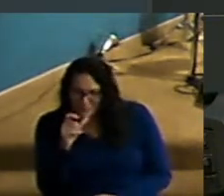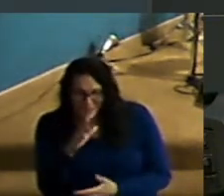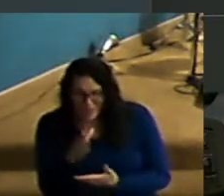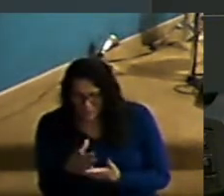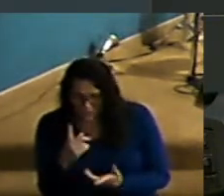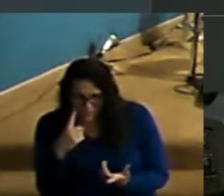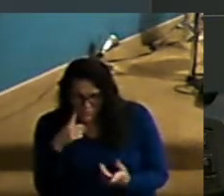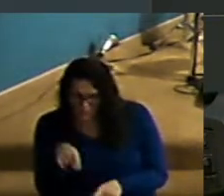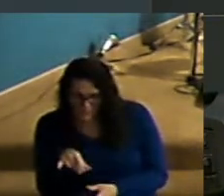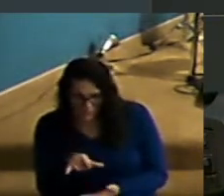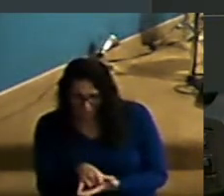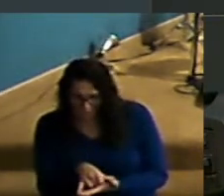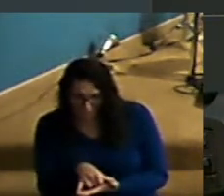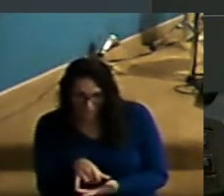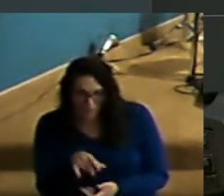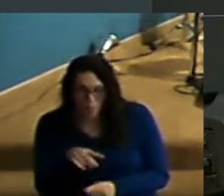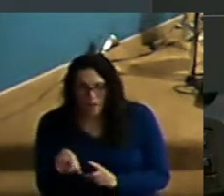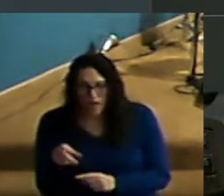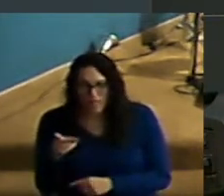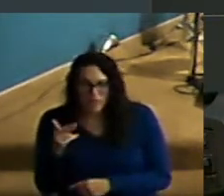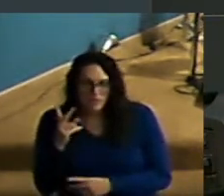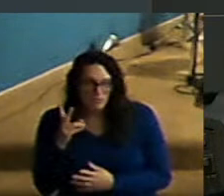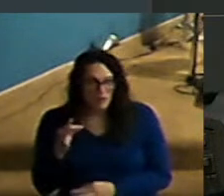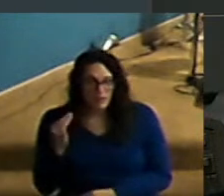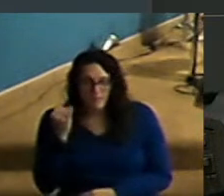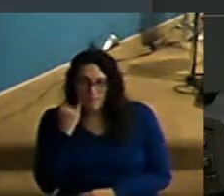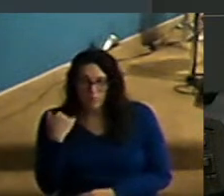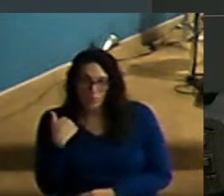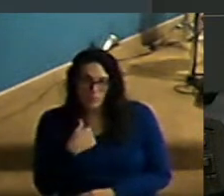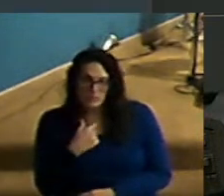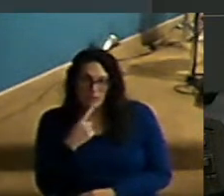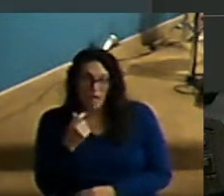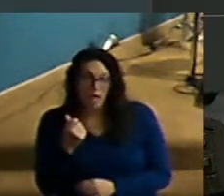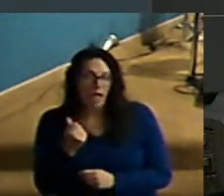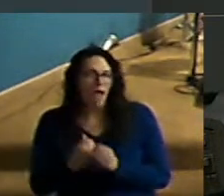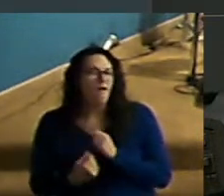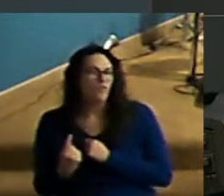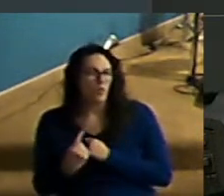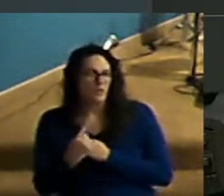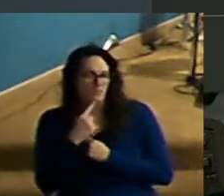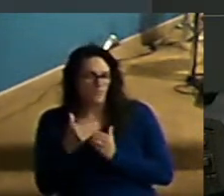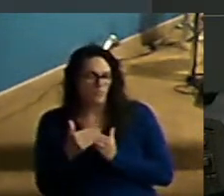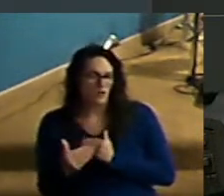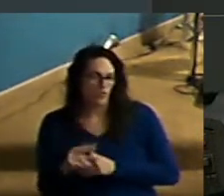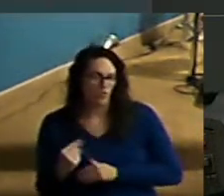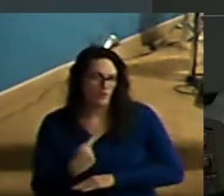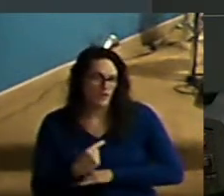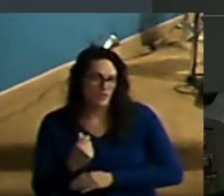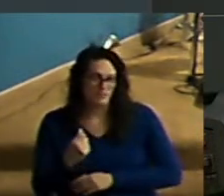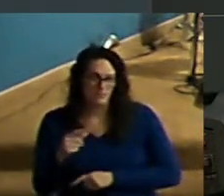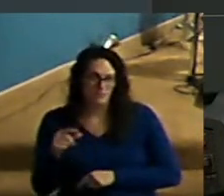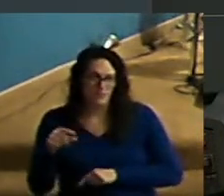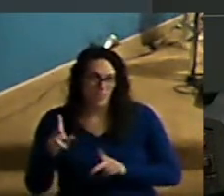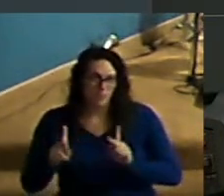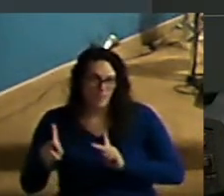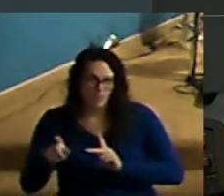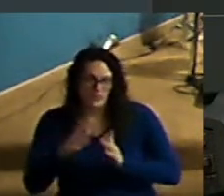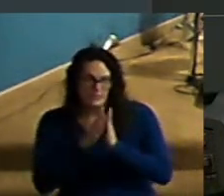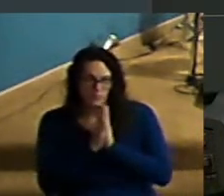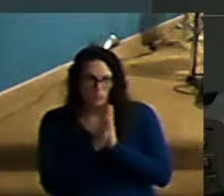to God, so if we say that everybody's got to pray to you, O king, for the next 30 days, then maybe we can catch